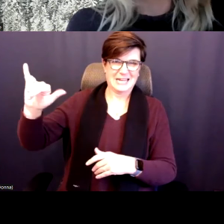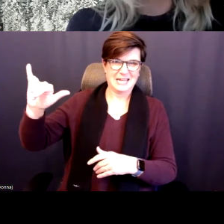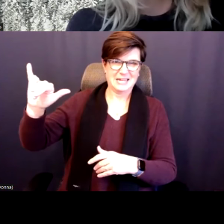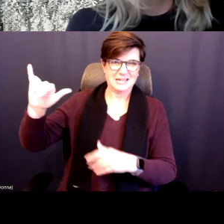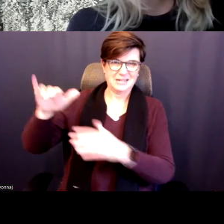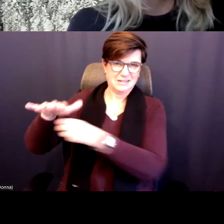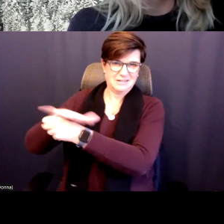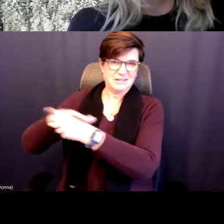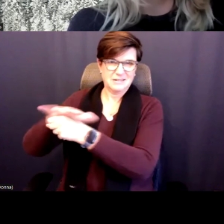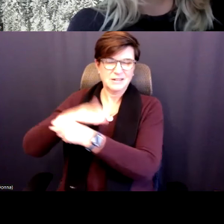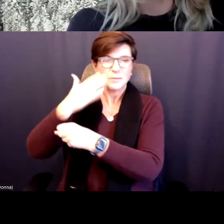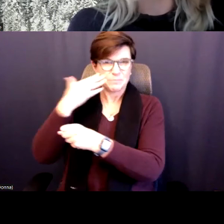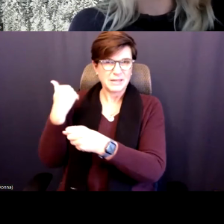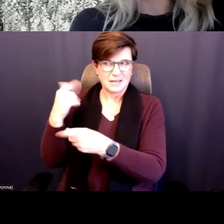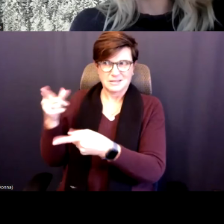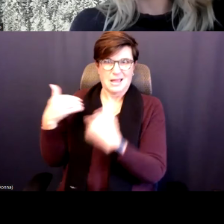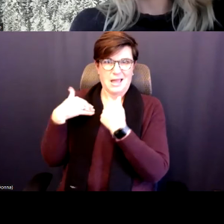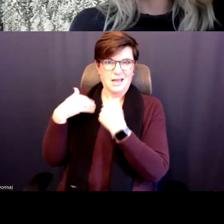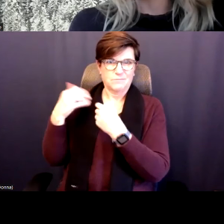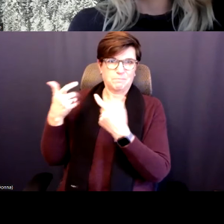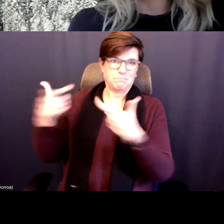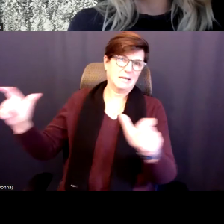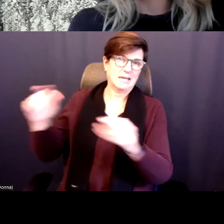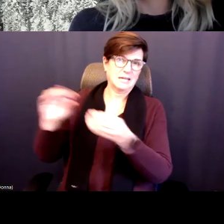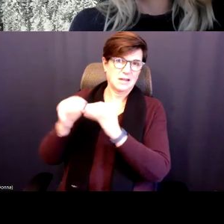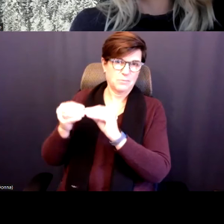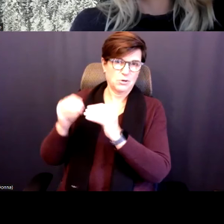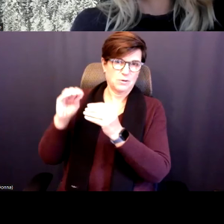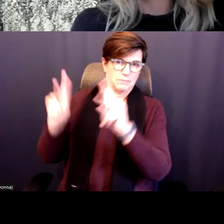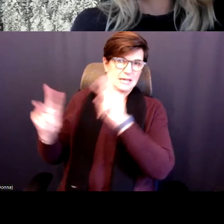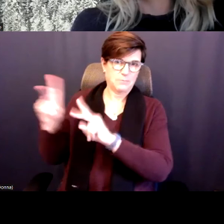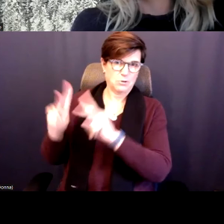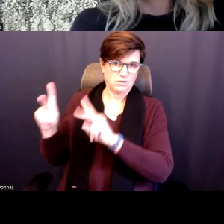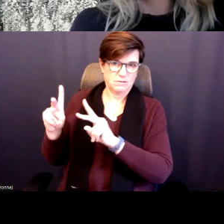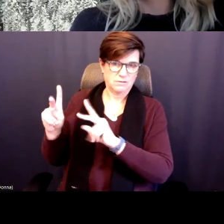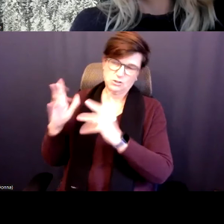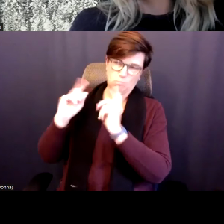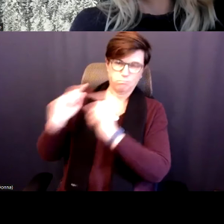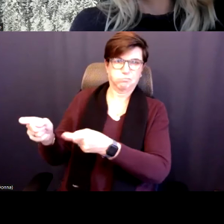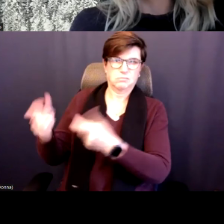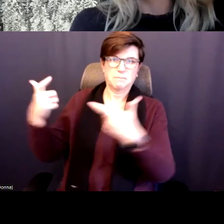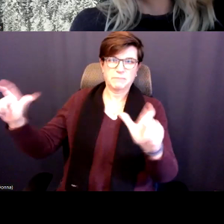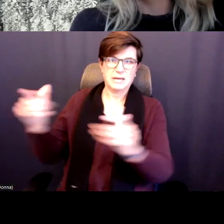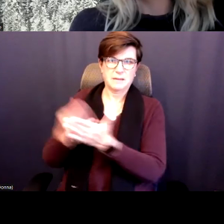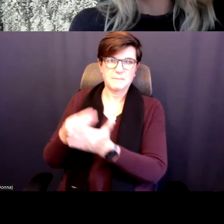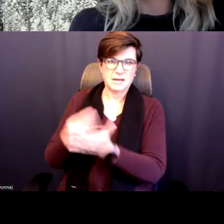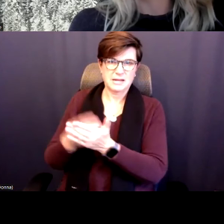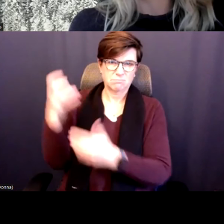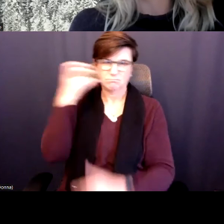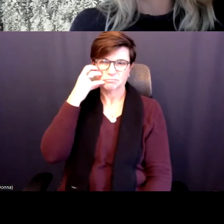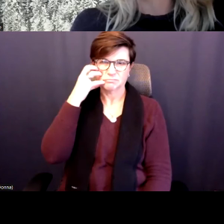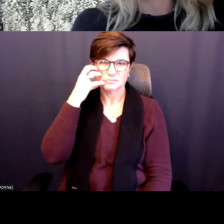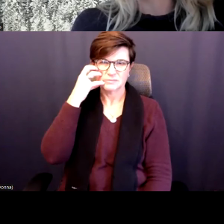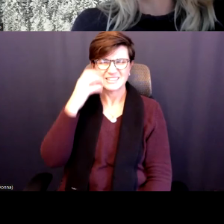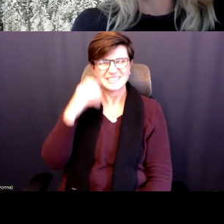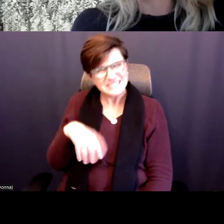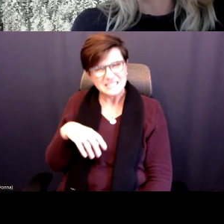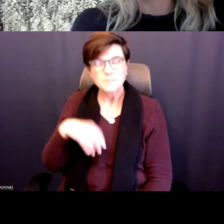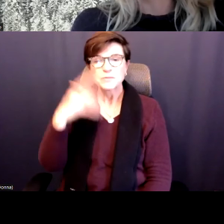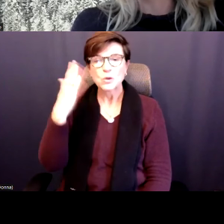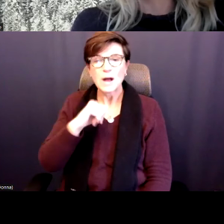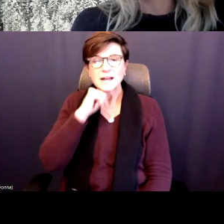coming in through population. So I'd like to strongly recommend that there either be point incentives for the rural areas